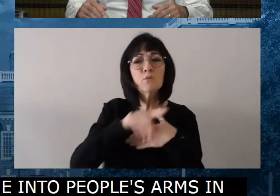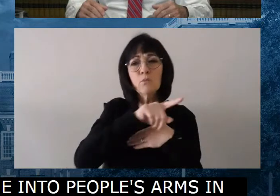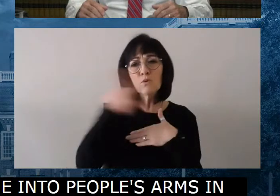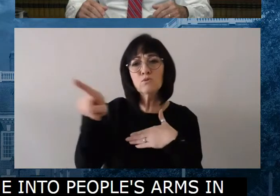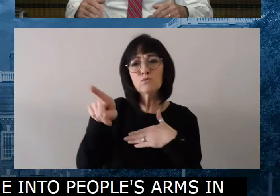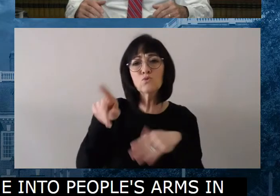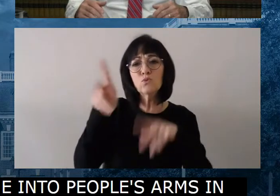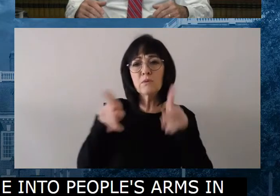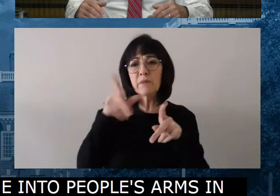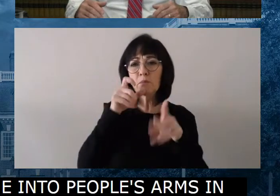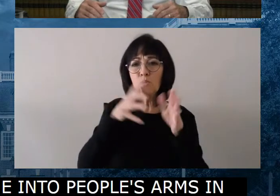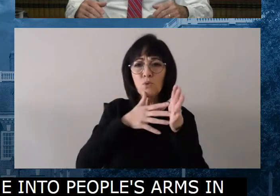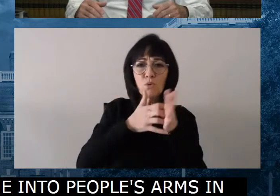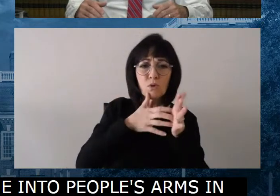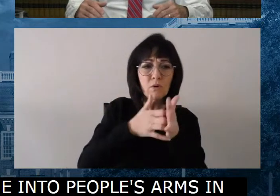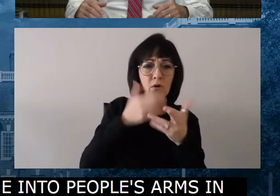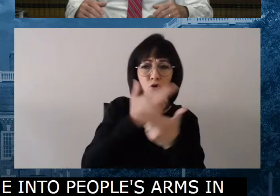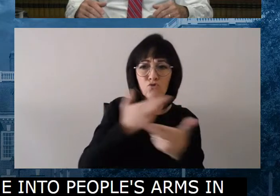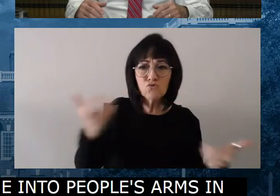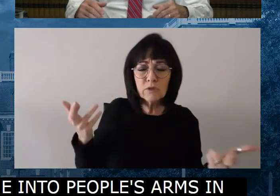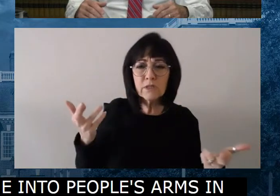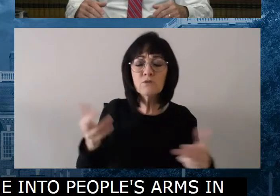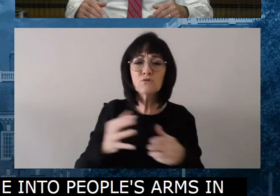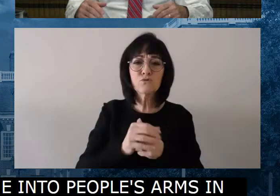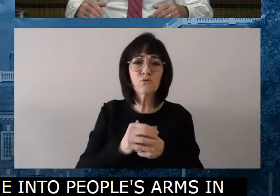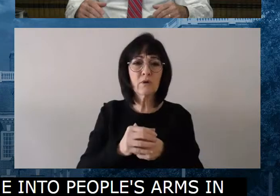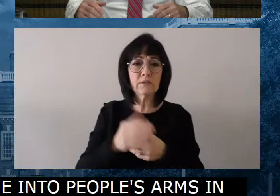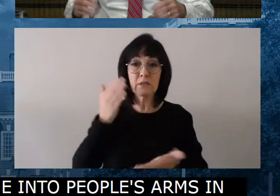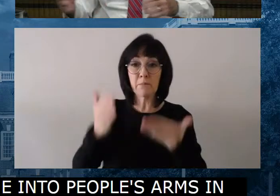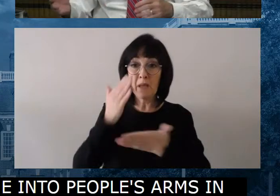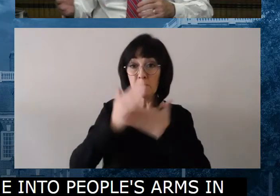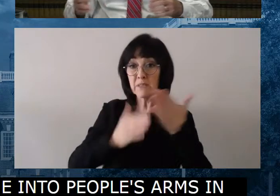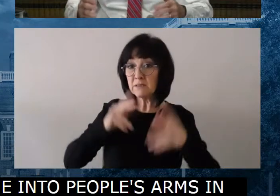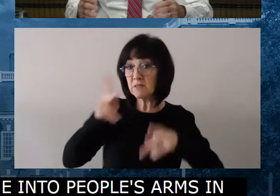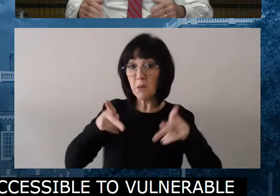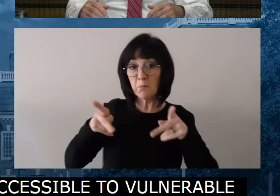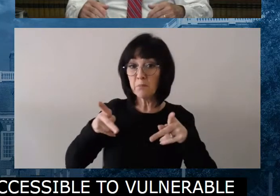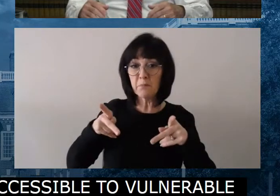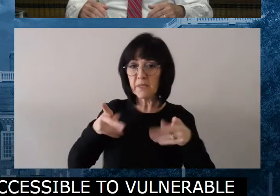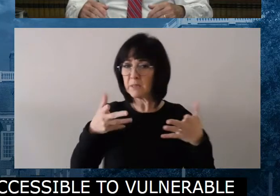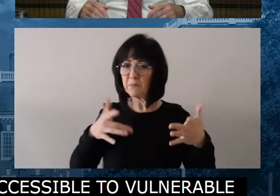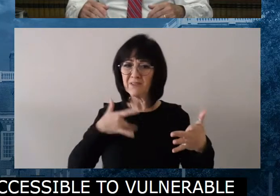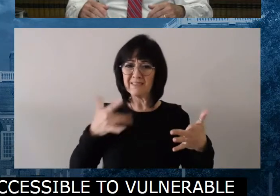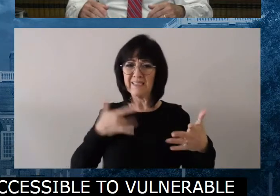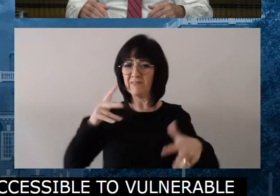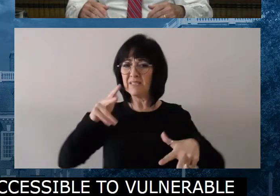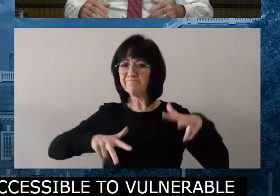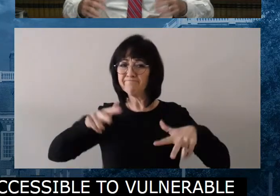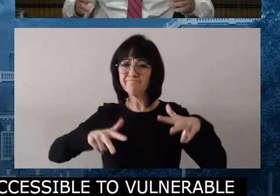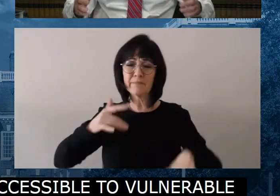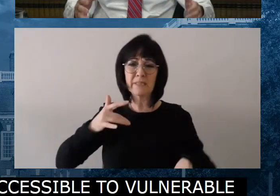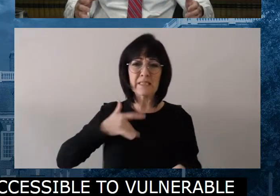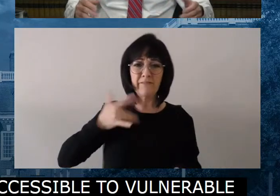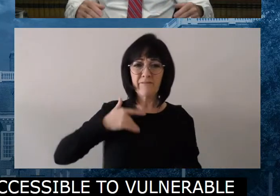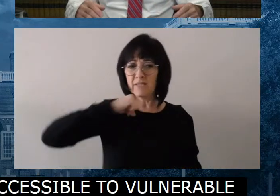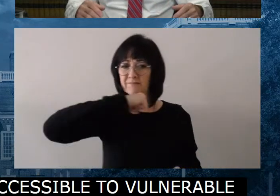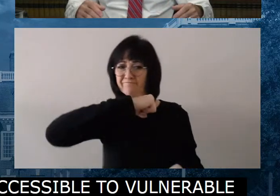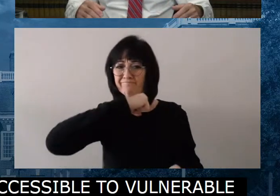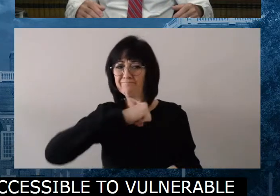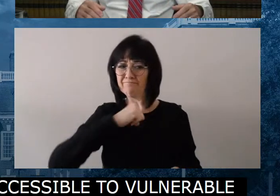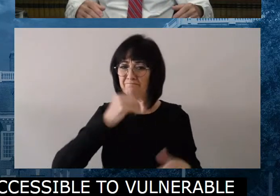make help those who might be a little bit hesitant to step forward and get their vaccines, to be able to do